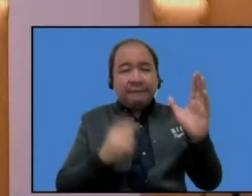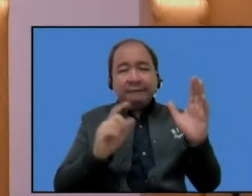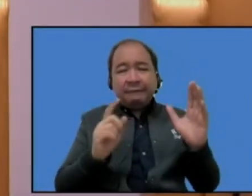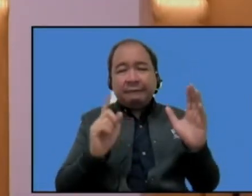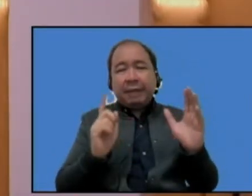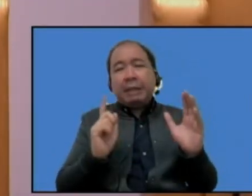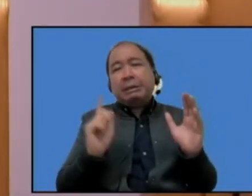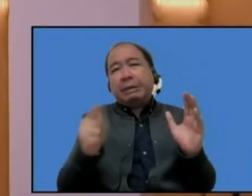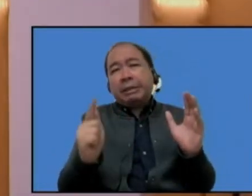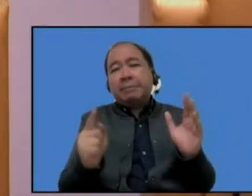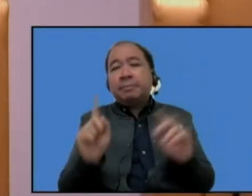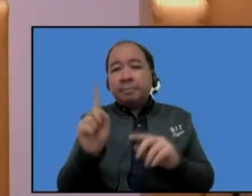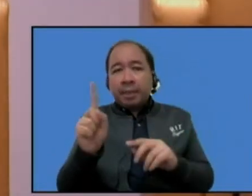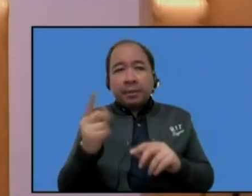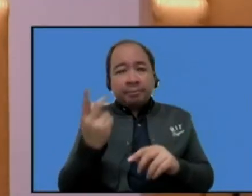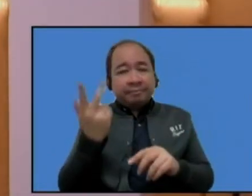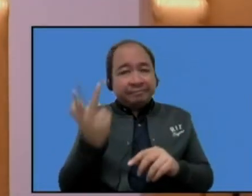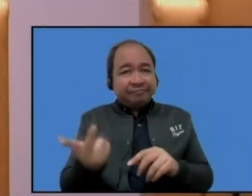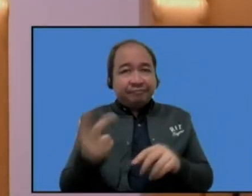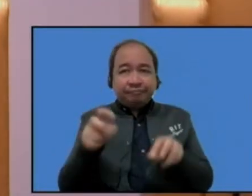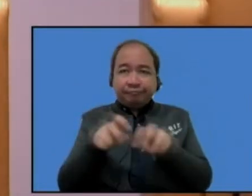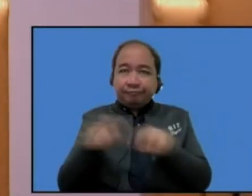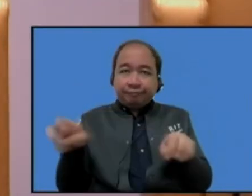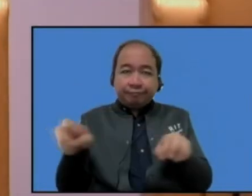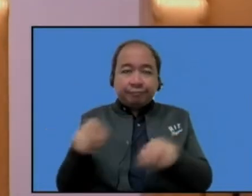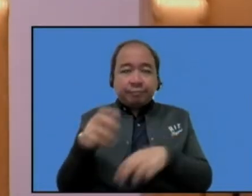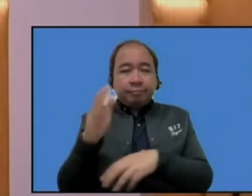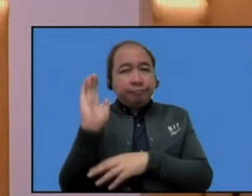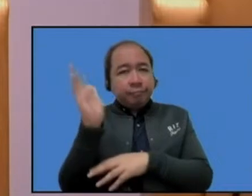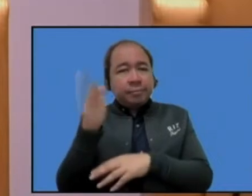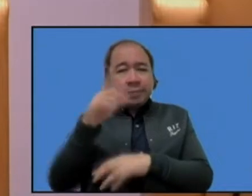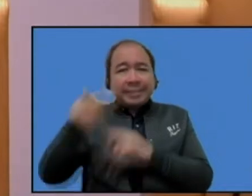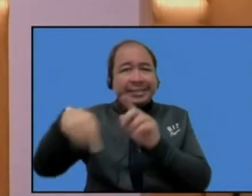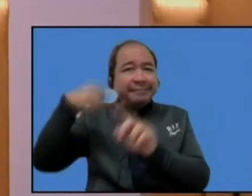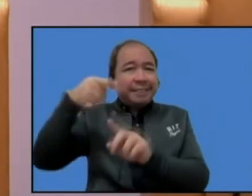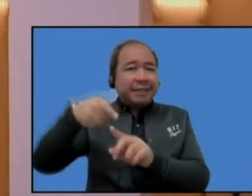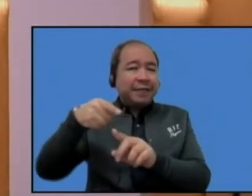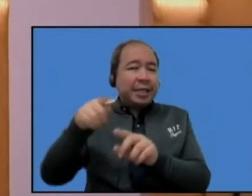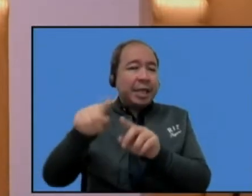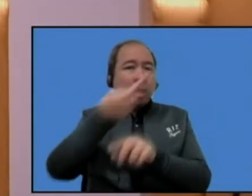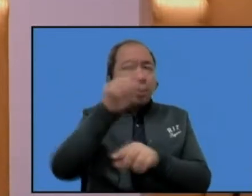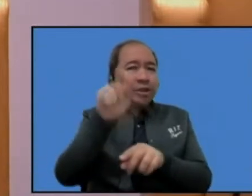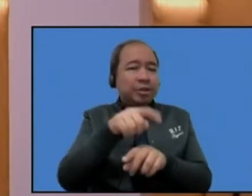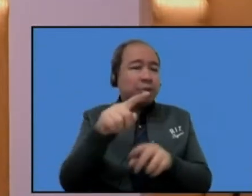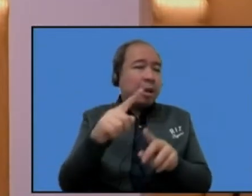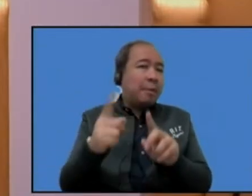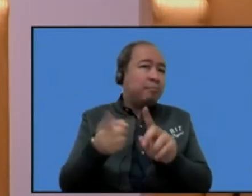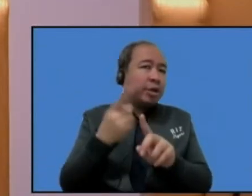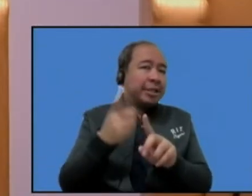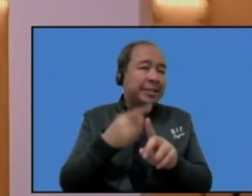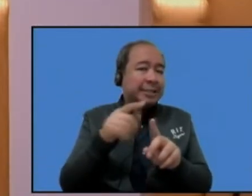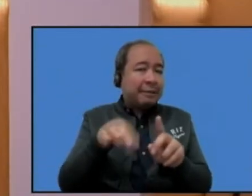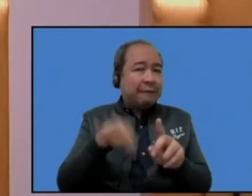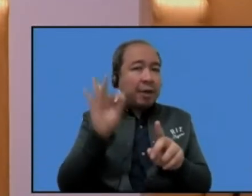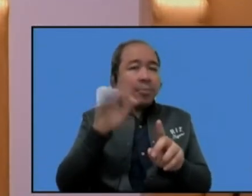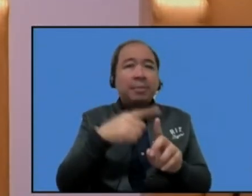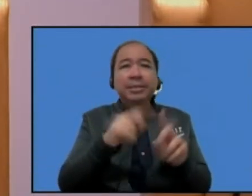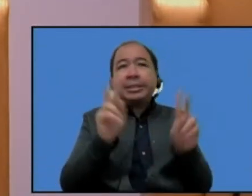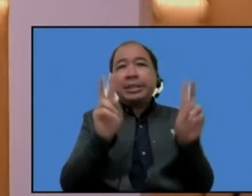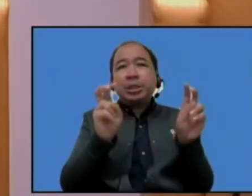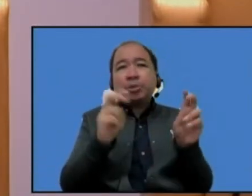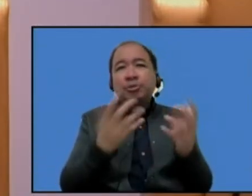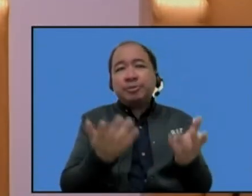we've got 3 extremely erudite panelists, if there's specific questions on the priorities that they identified and the issues that they